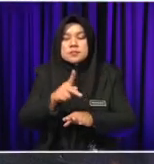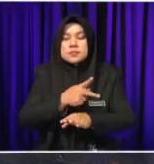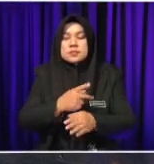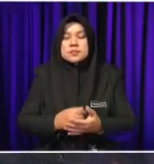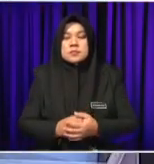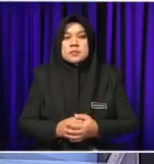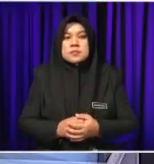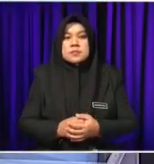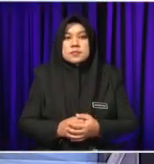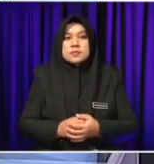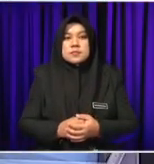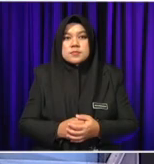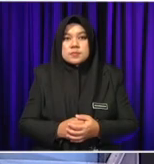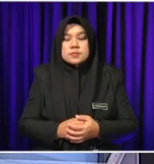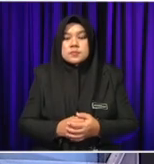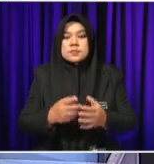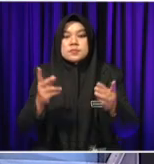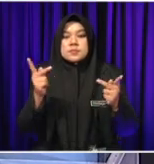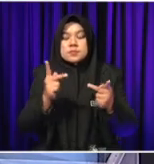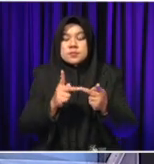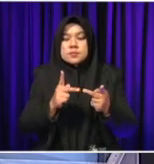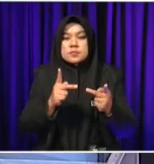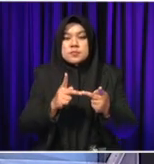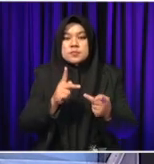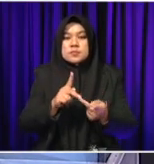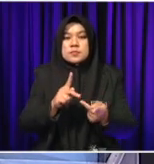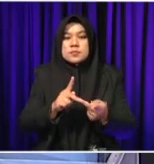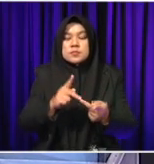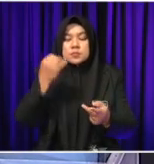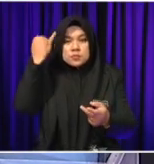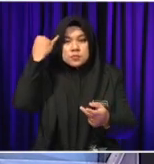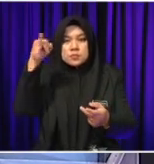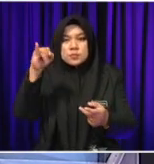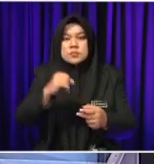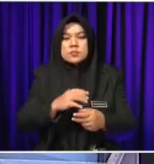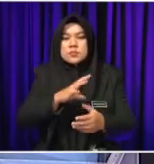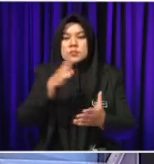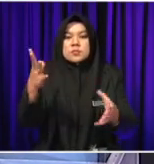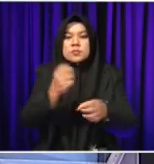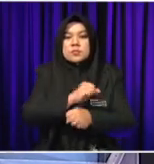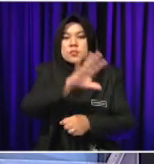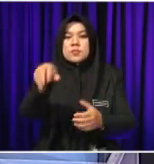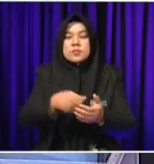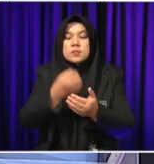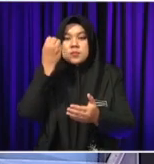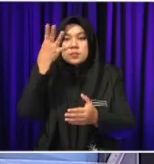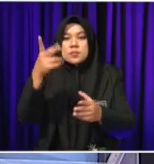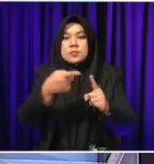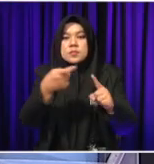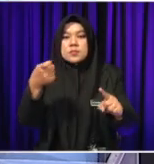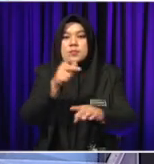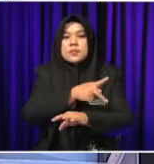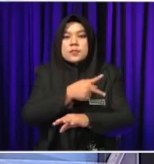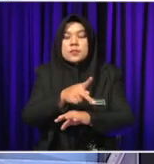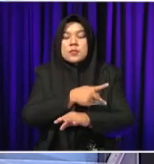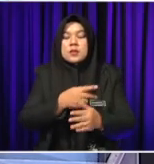start exploring this month, Mix or Match, to get a rough idea. It's a perfect guideline to get all the information you can from the poem, because sometimes